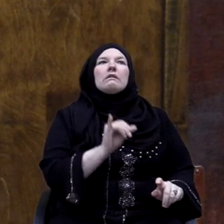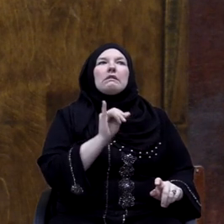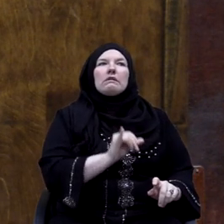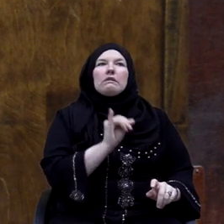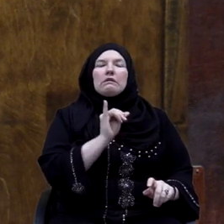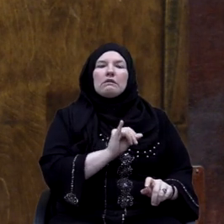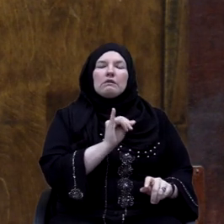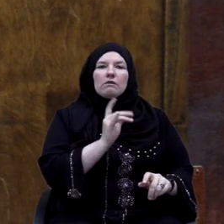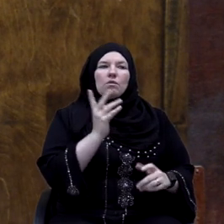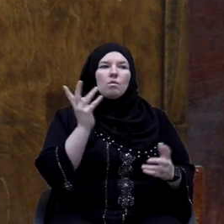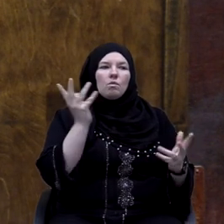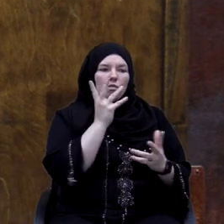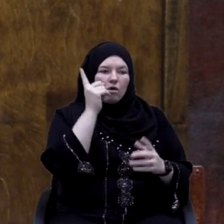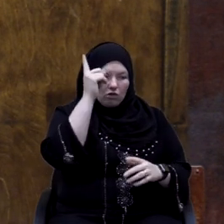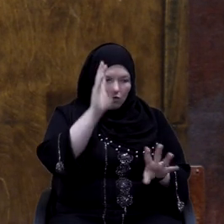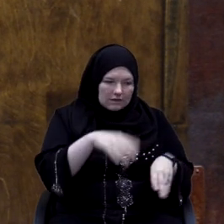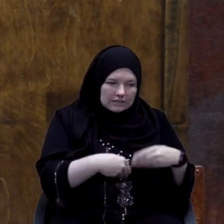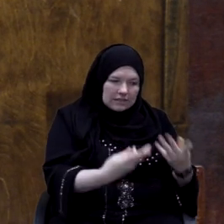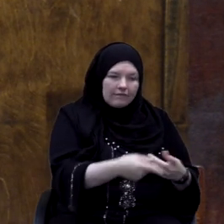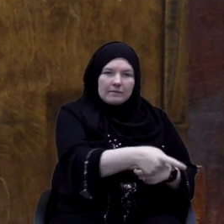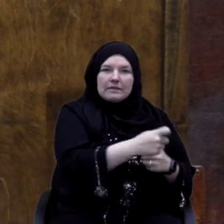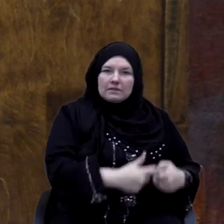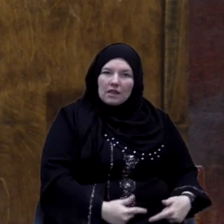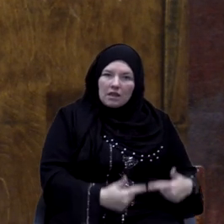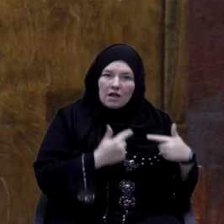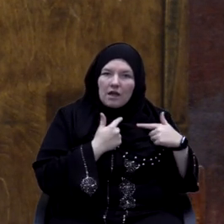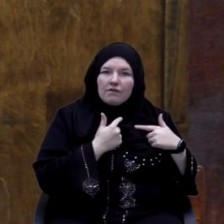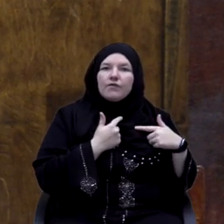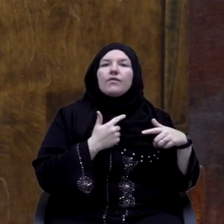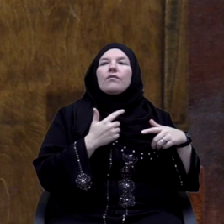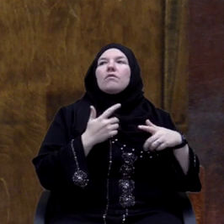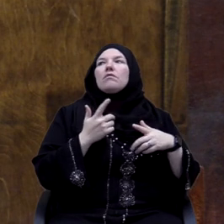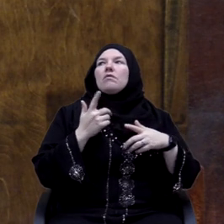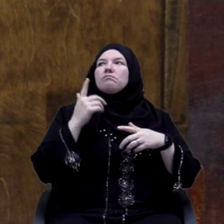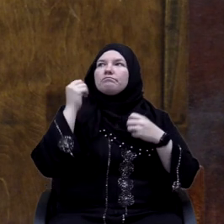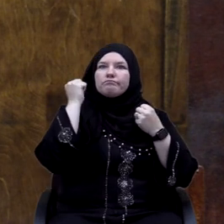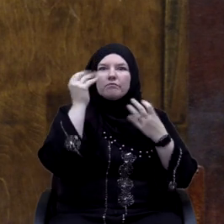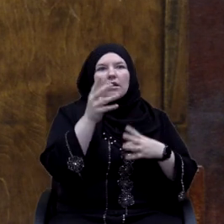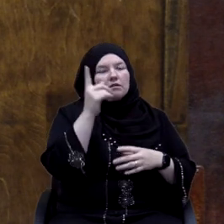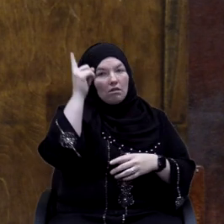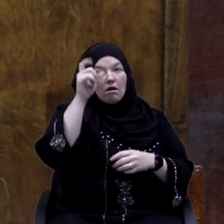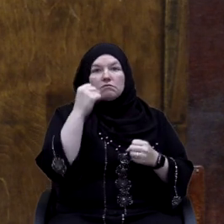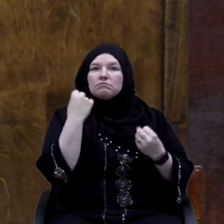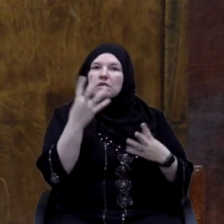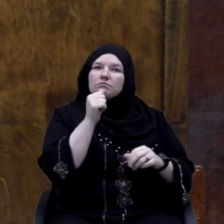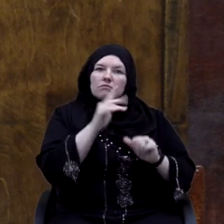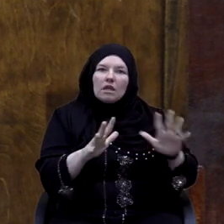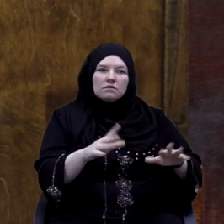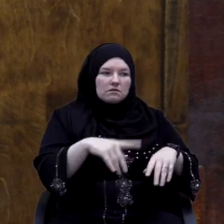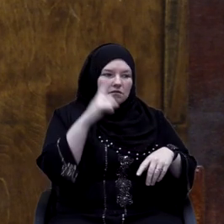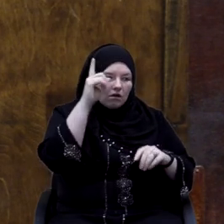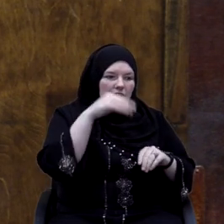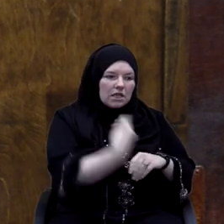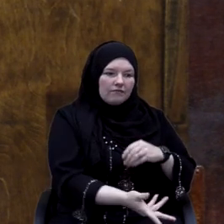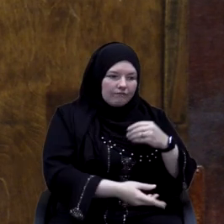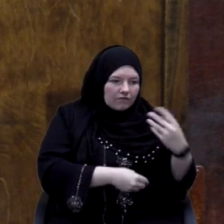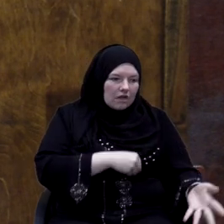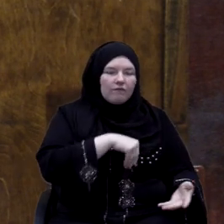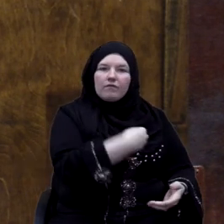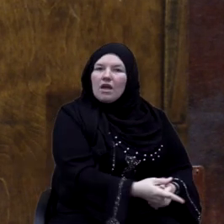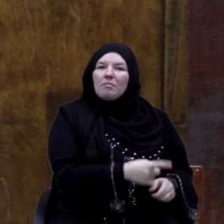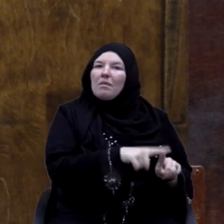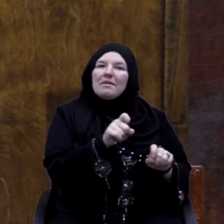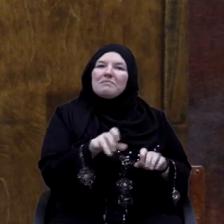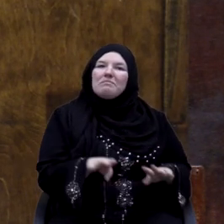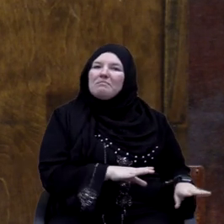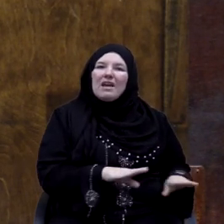him in his life and how he responded and how regrettable his position would be.